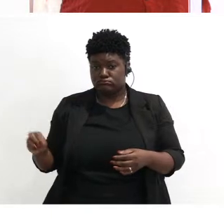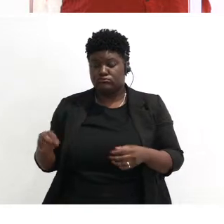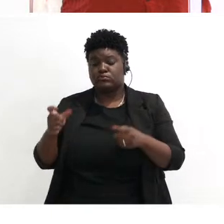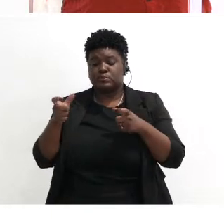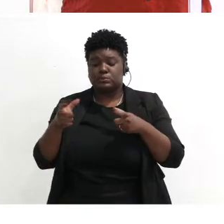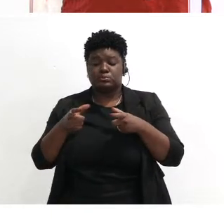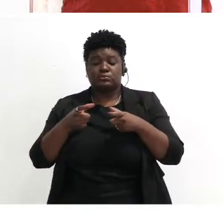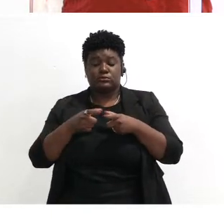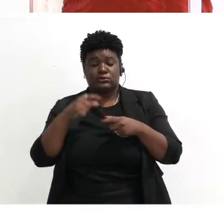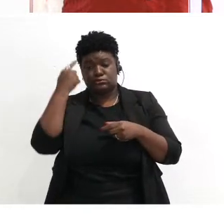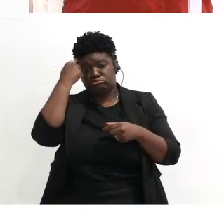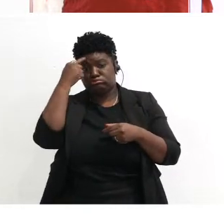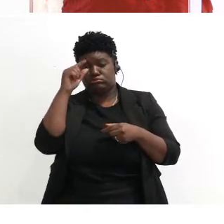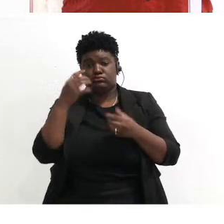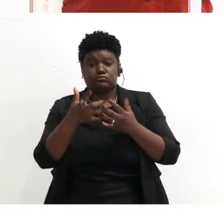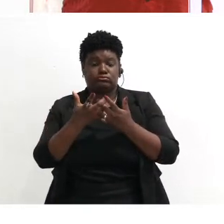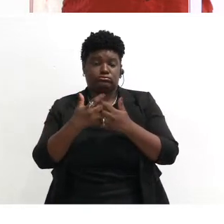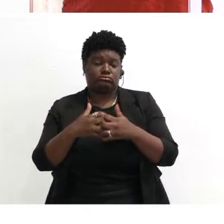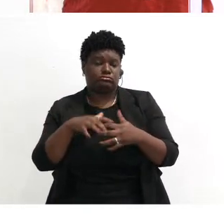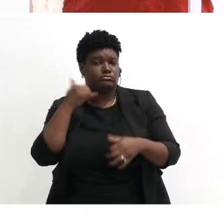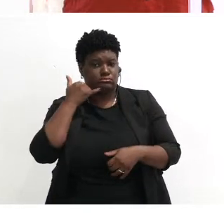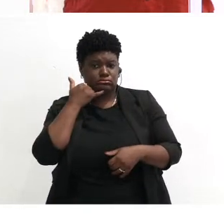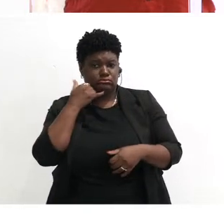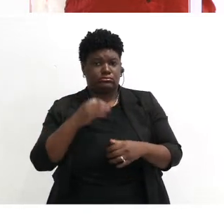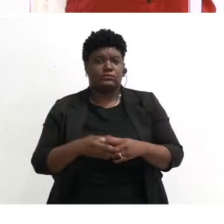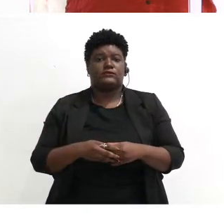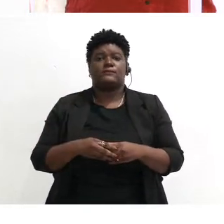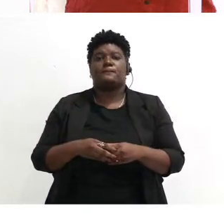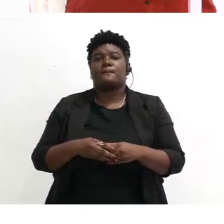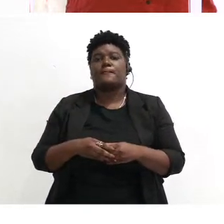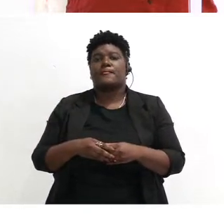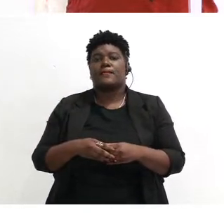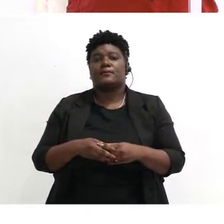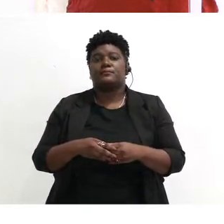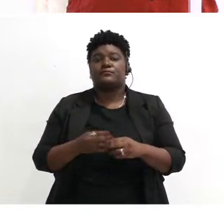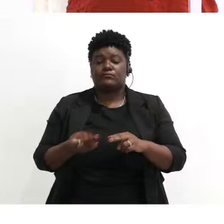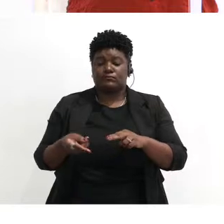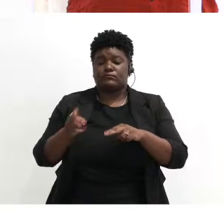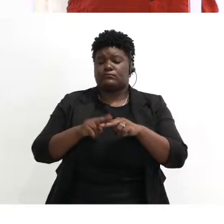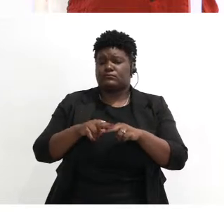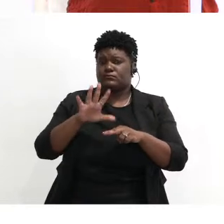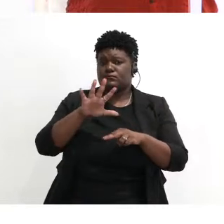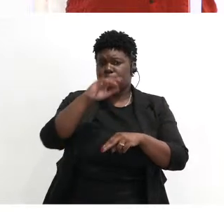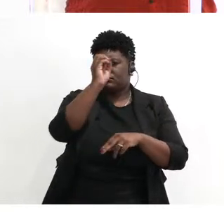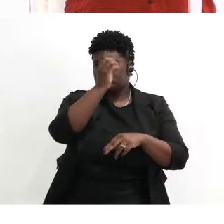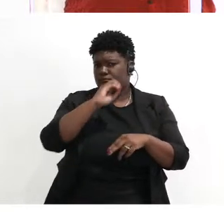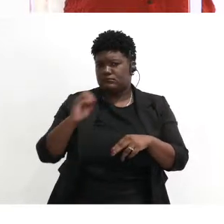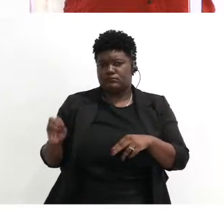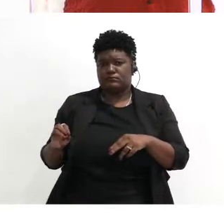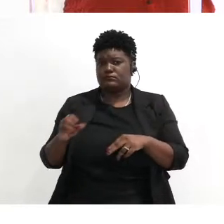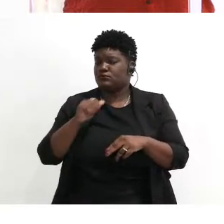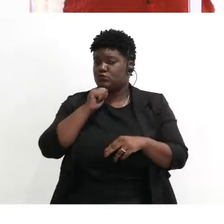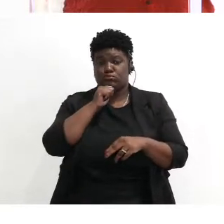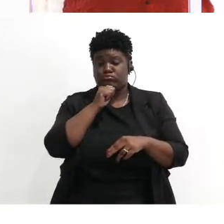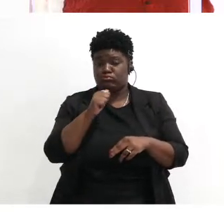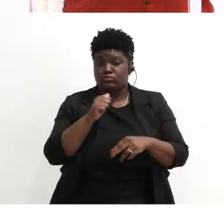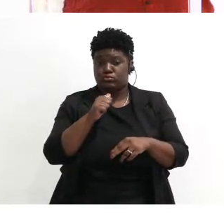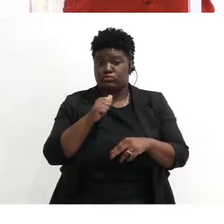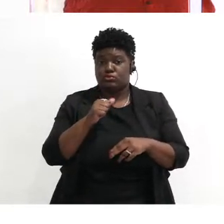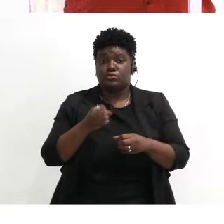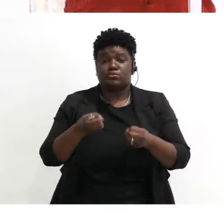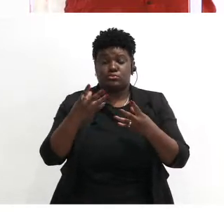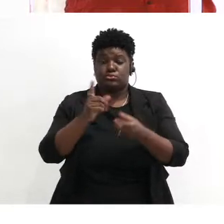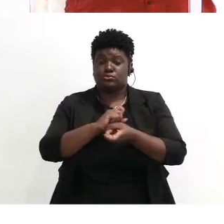incremental little changes, not a 5% change. It's like some of these changes are like this, 80%, smaller is a